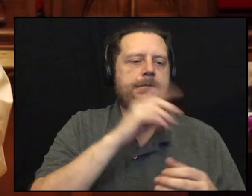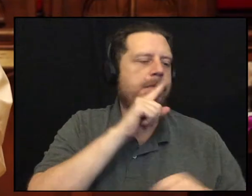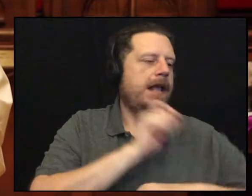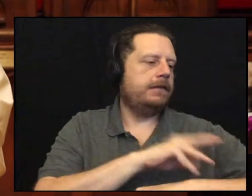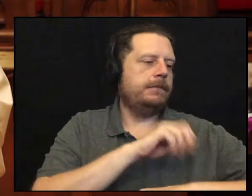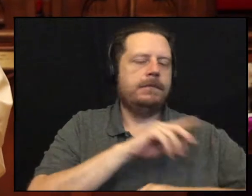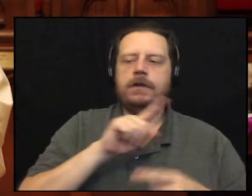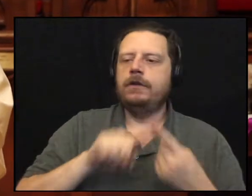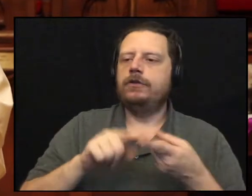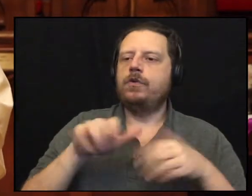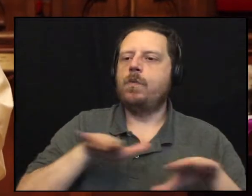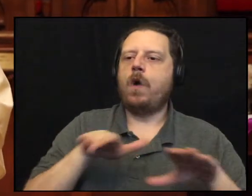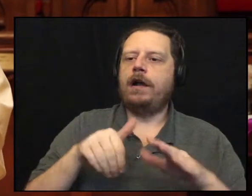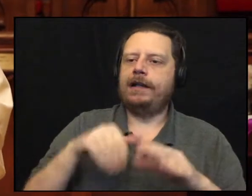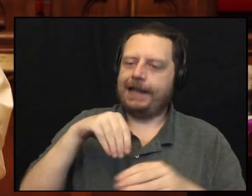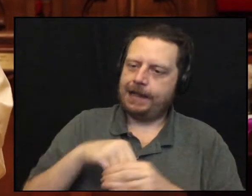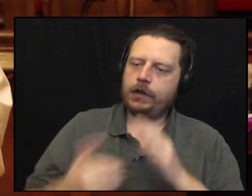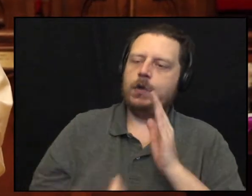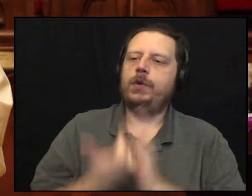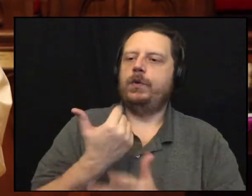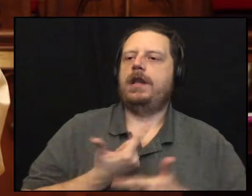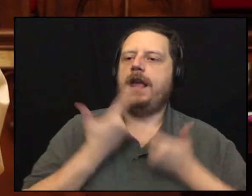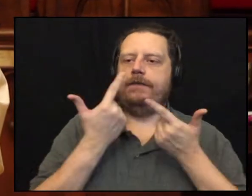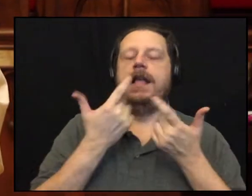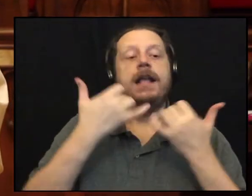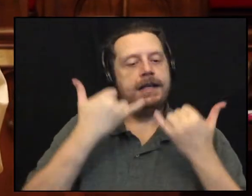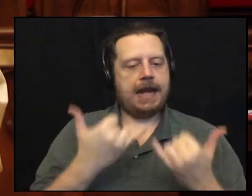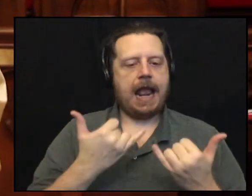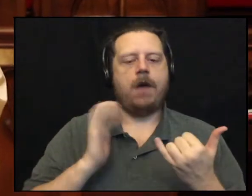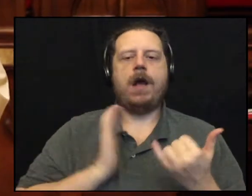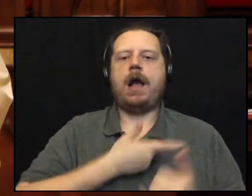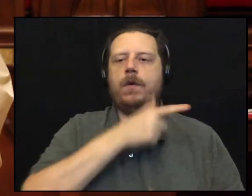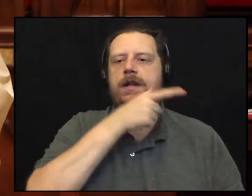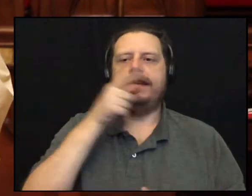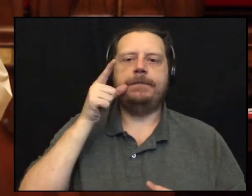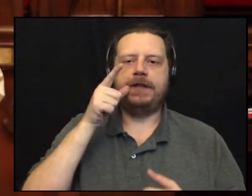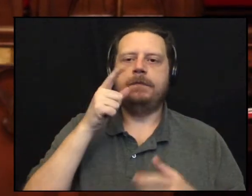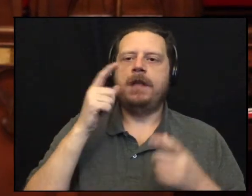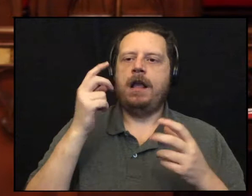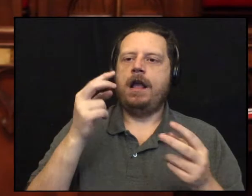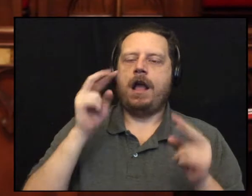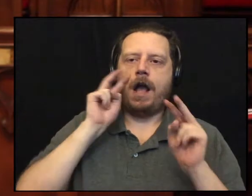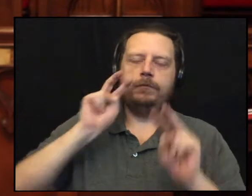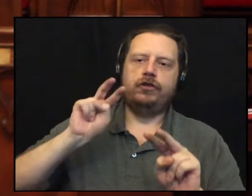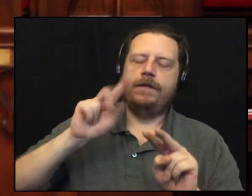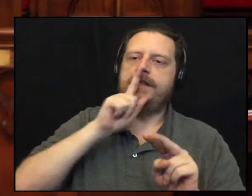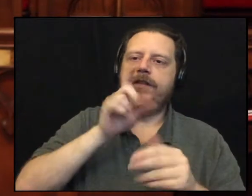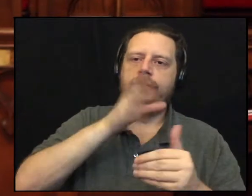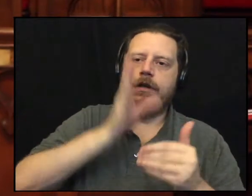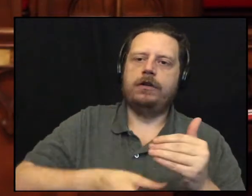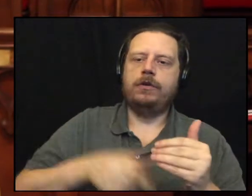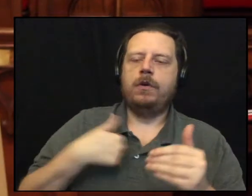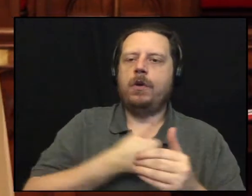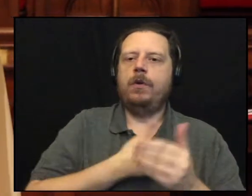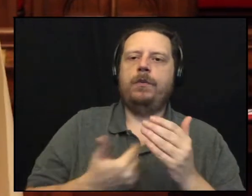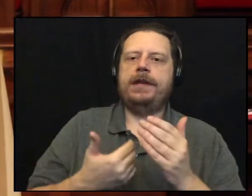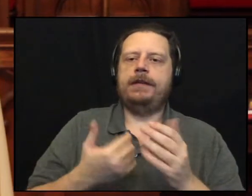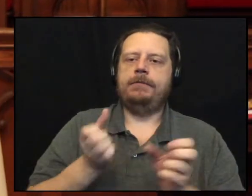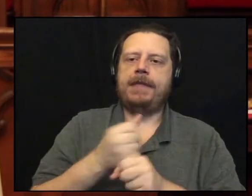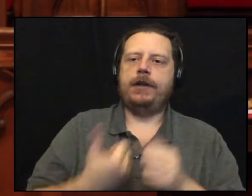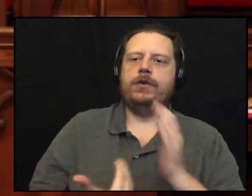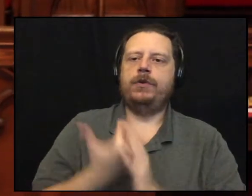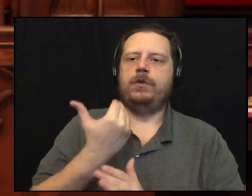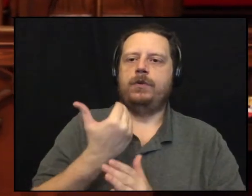of life. And so now that our Lenten observance is concluded, let us renew the promises of holy